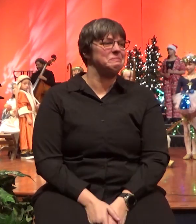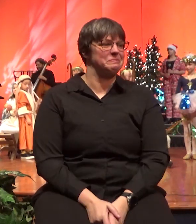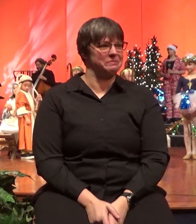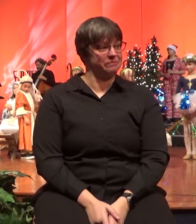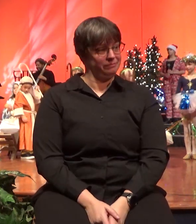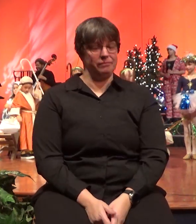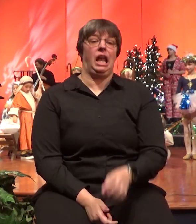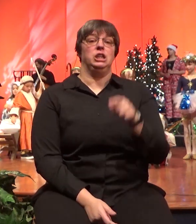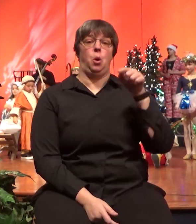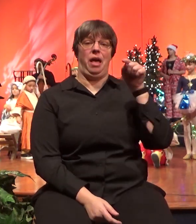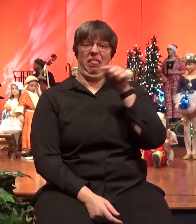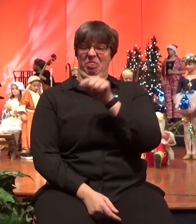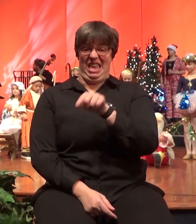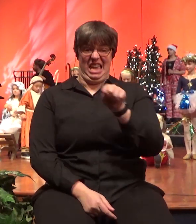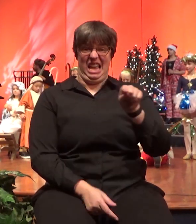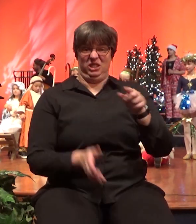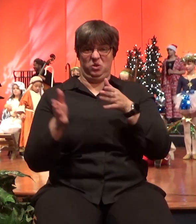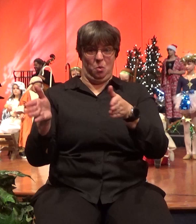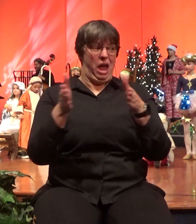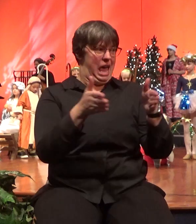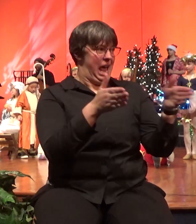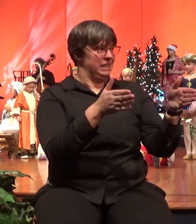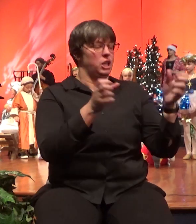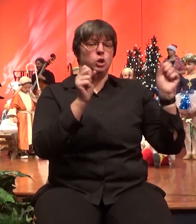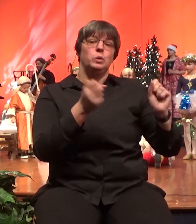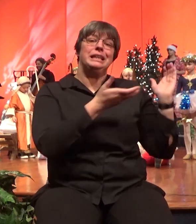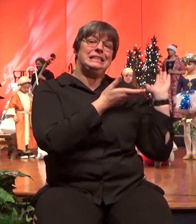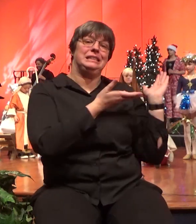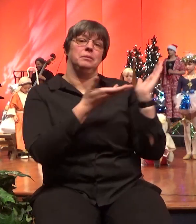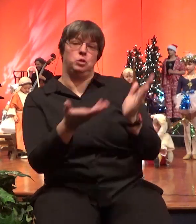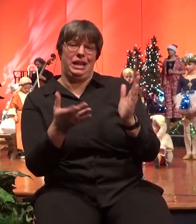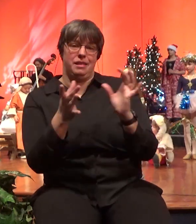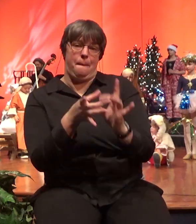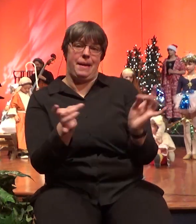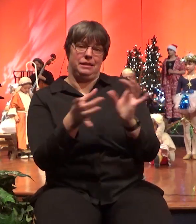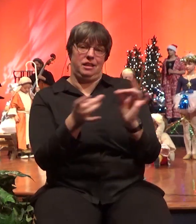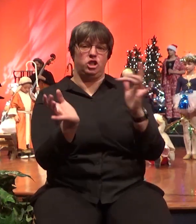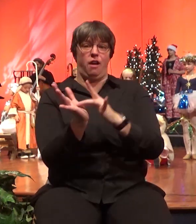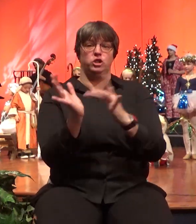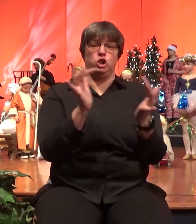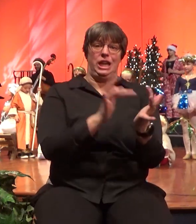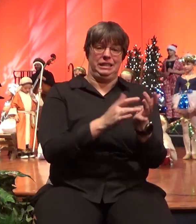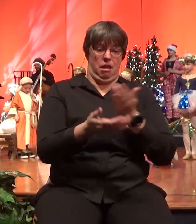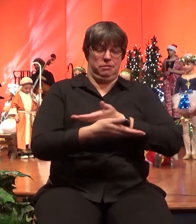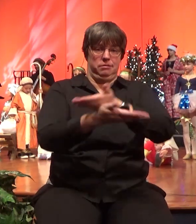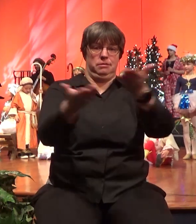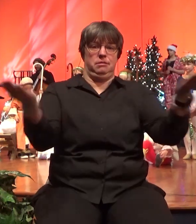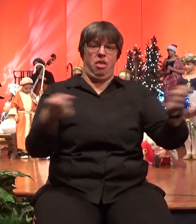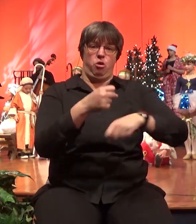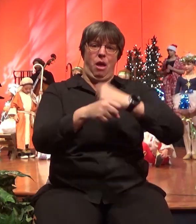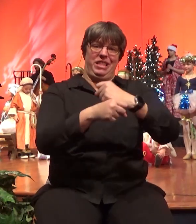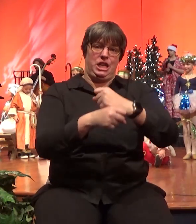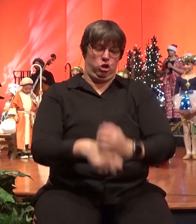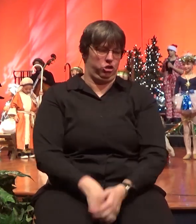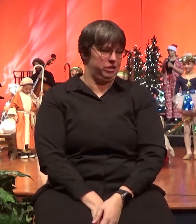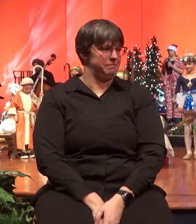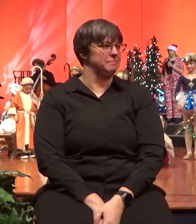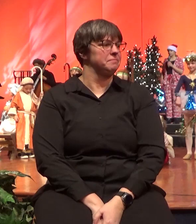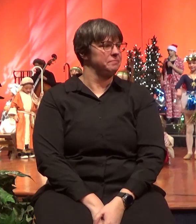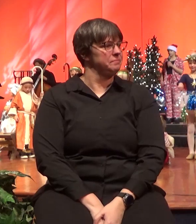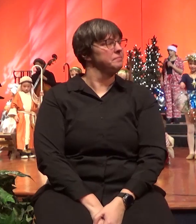In this way, we carry the message of Jesus throughout the year.